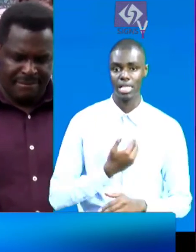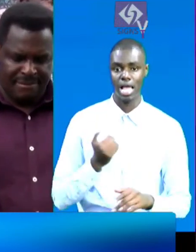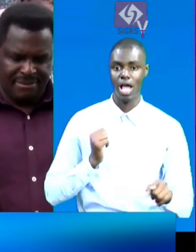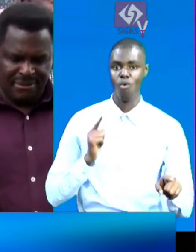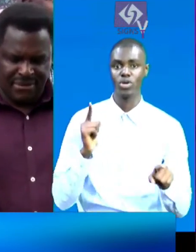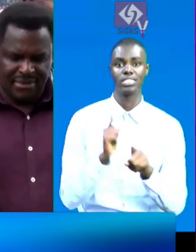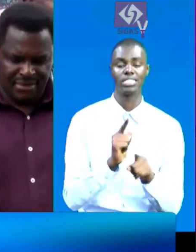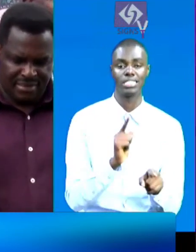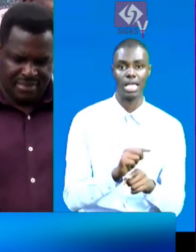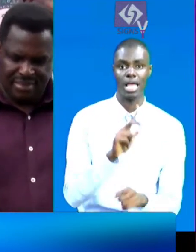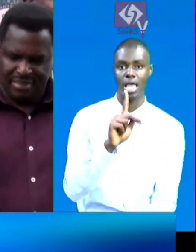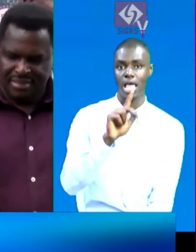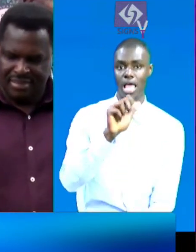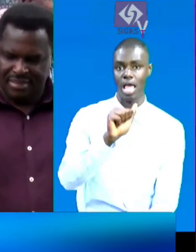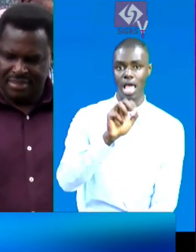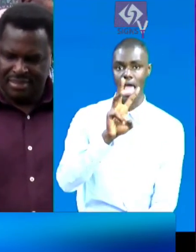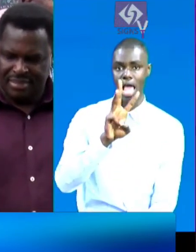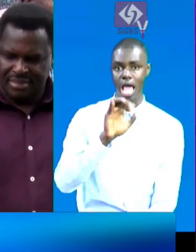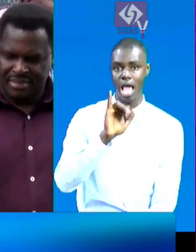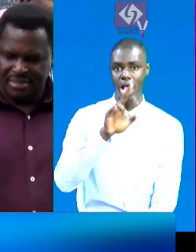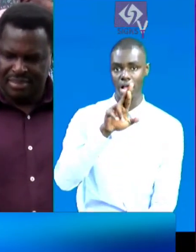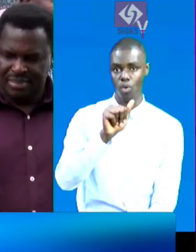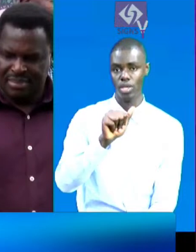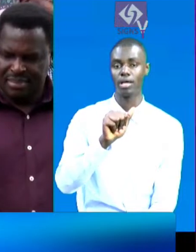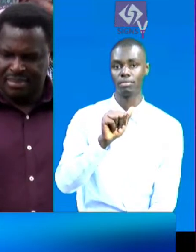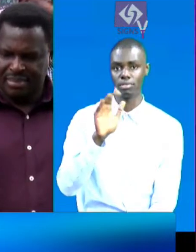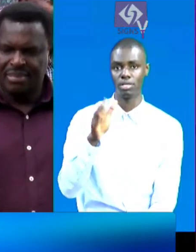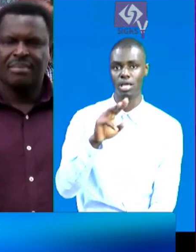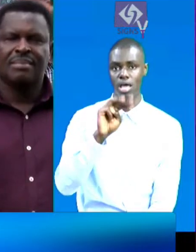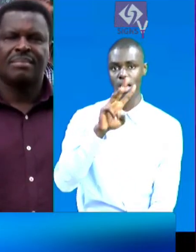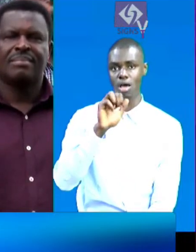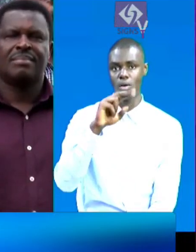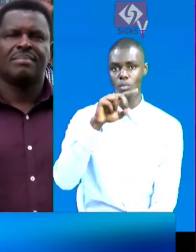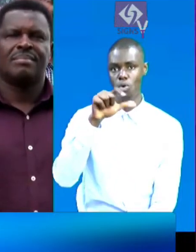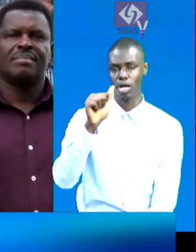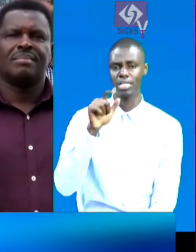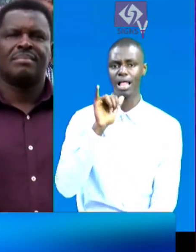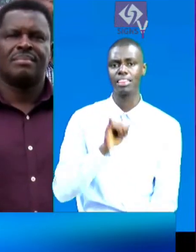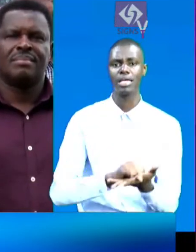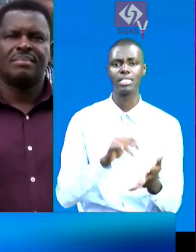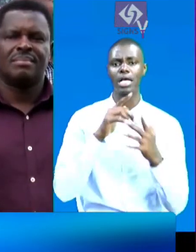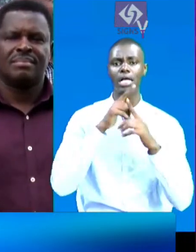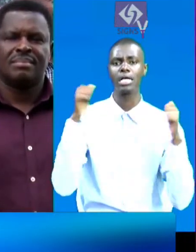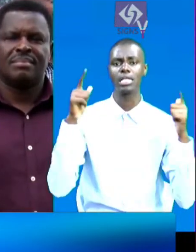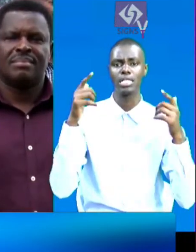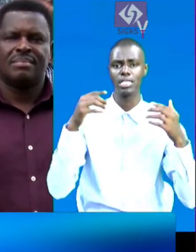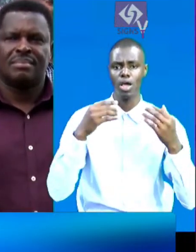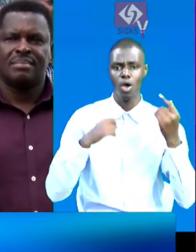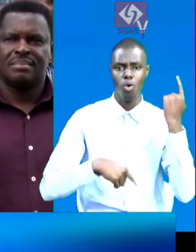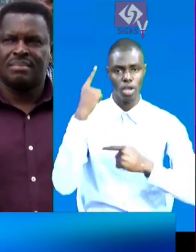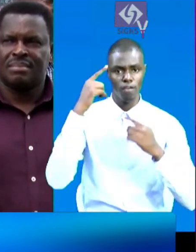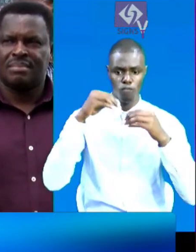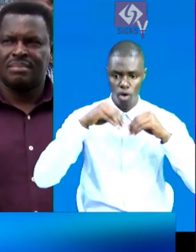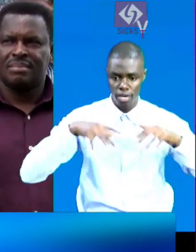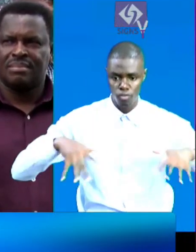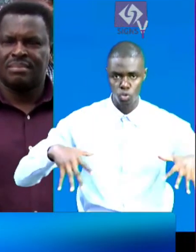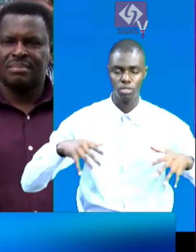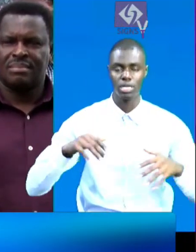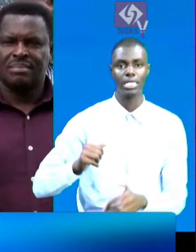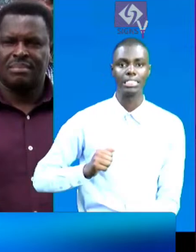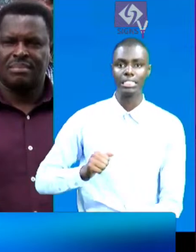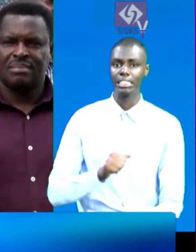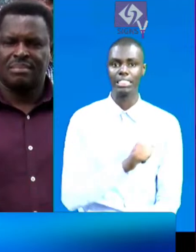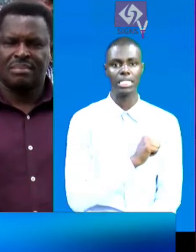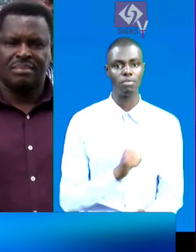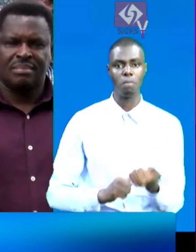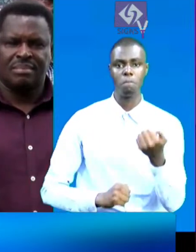Her Excellency Kawira Mwangaza. This is a great win for devolution, as the Senate has upheld the